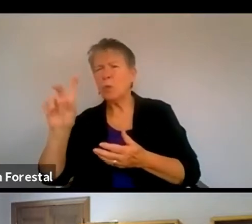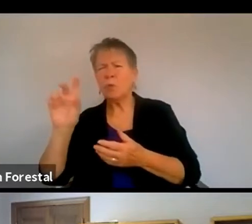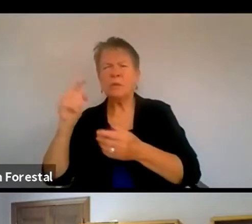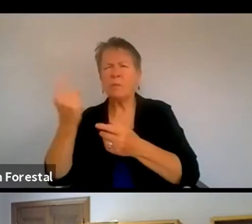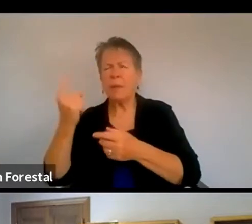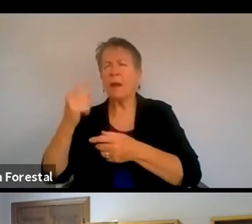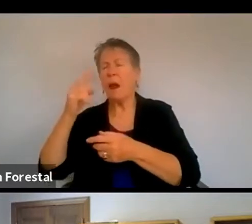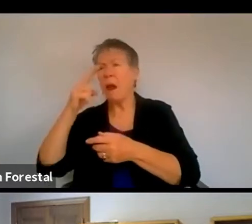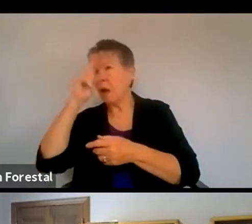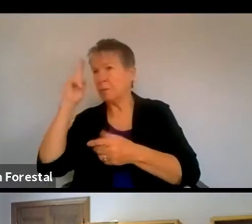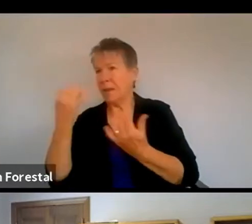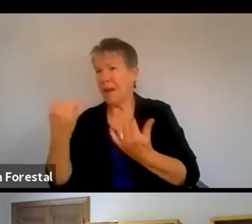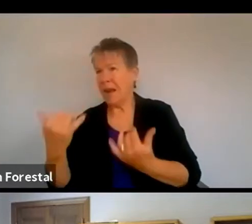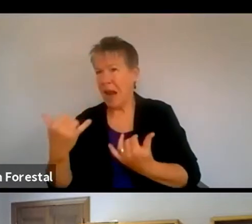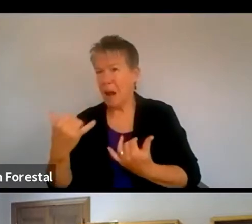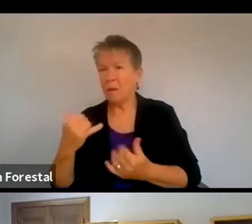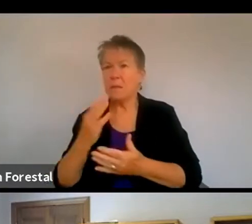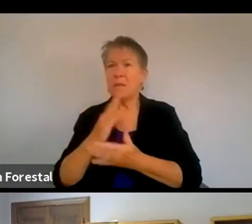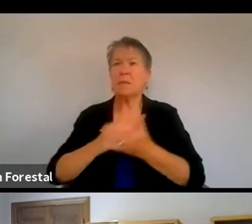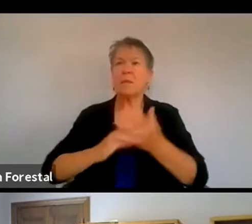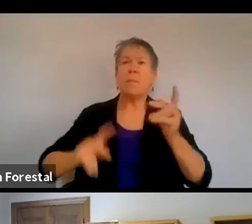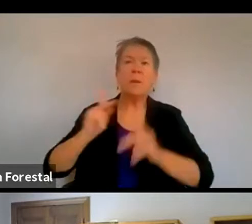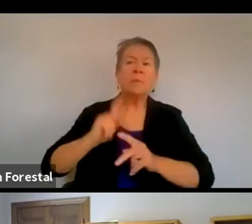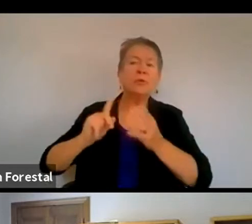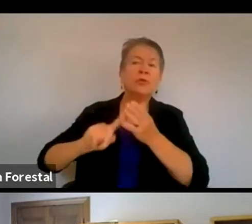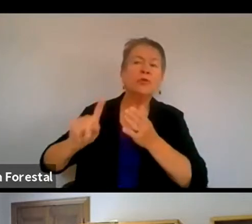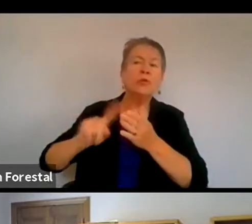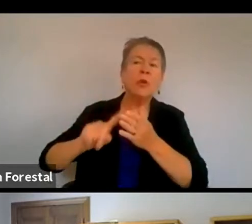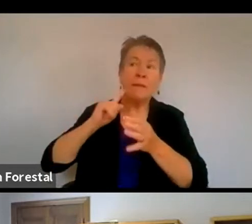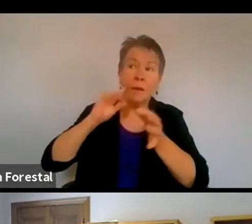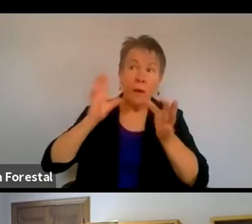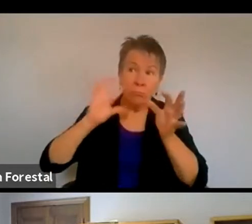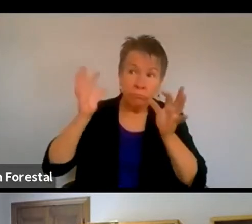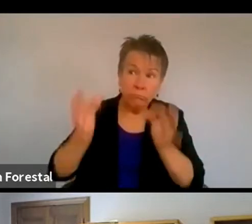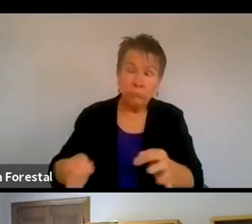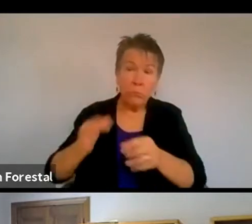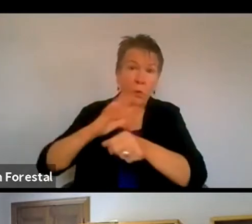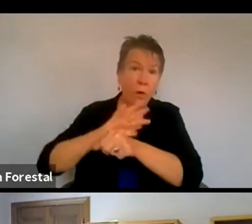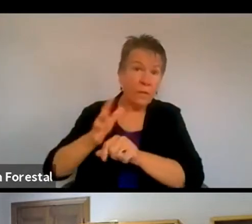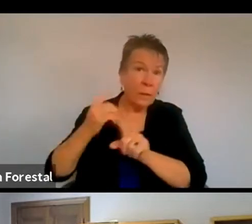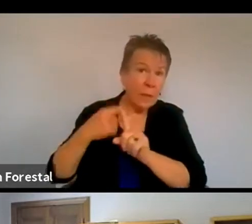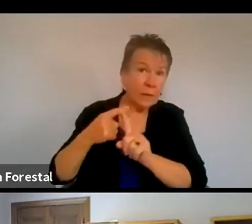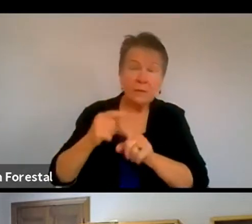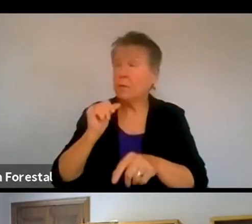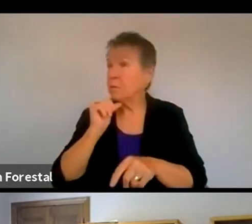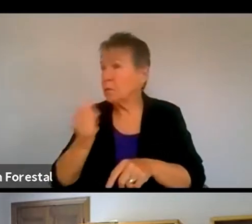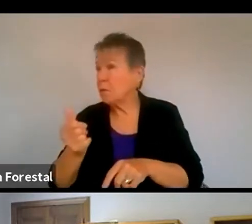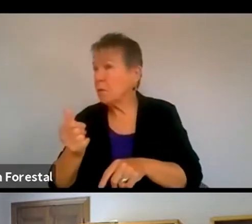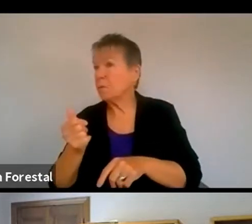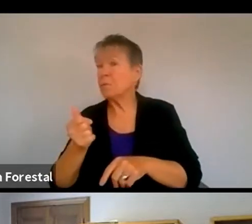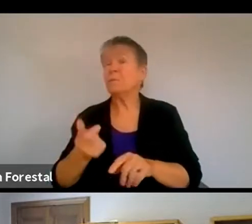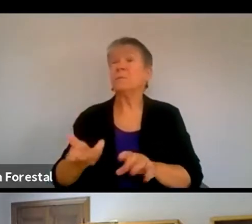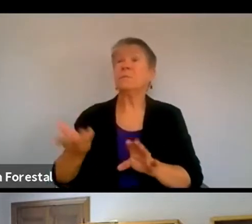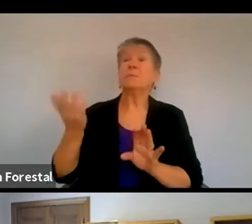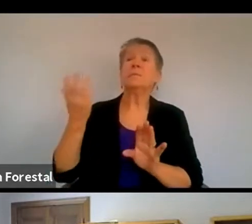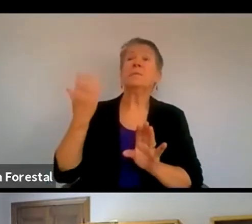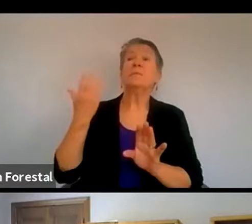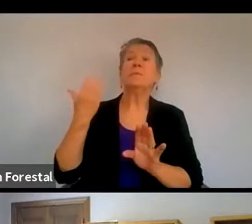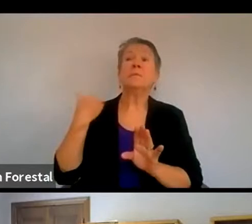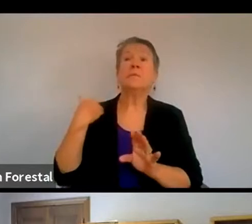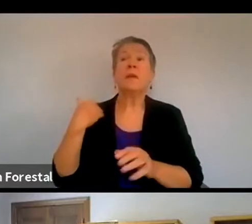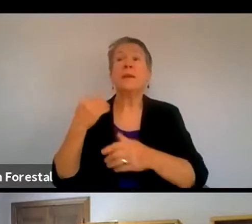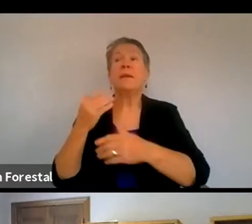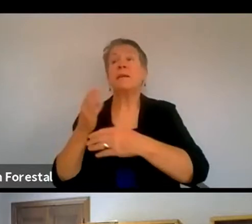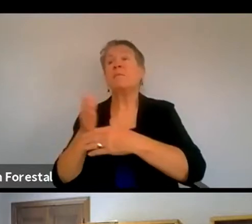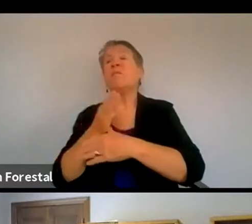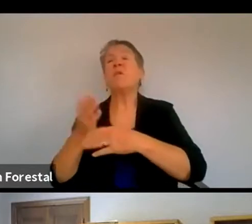ago, hospitalizations were averaging about 400 a day. Today, we are tracking over